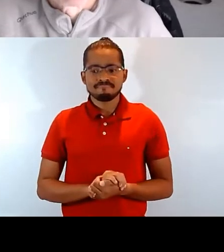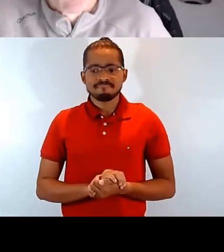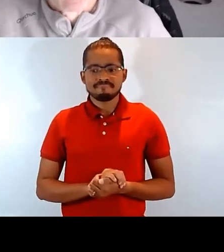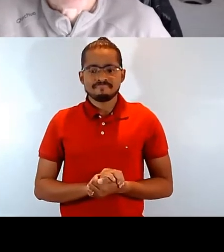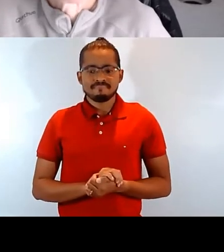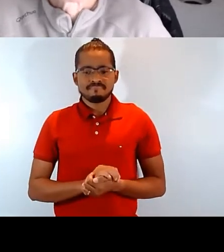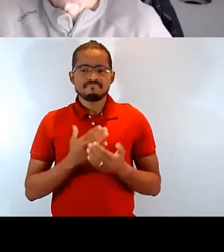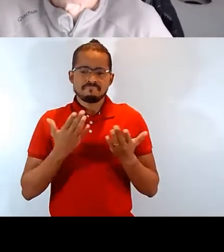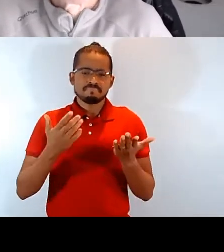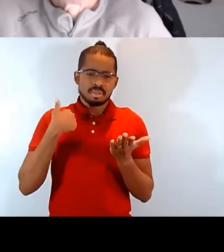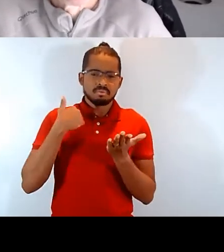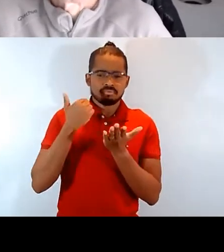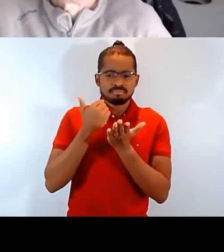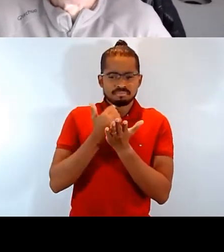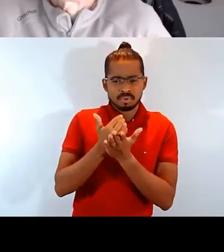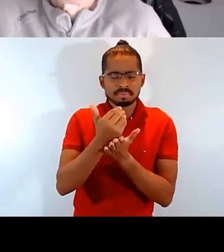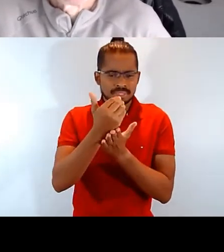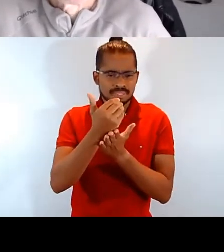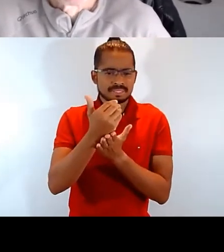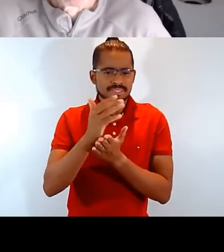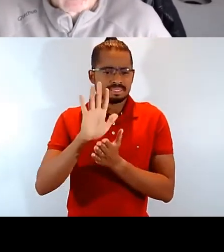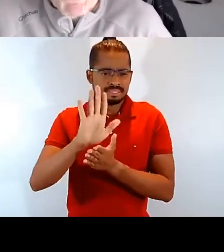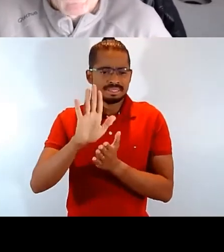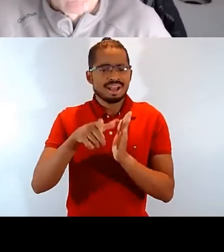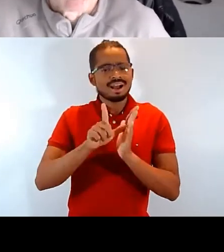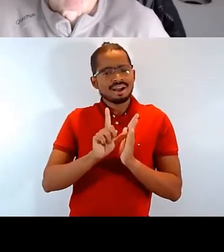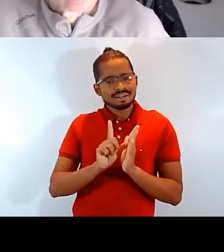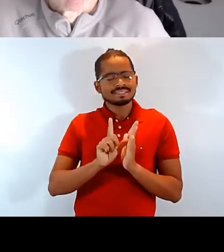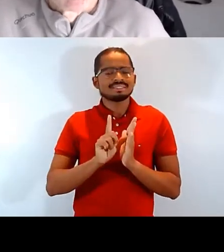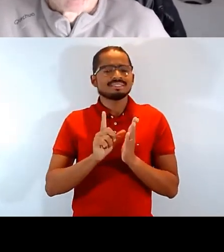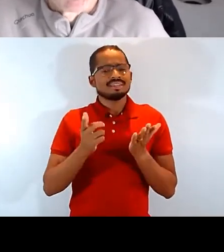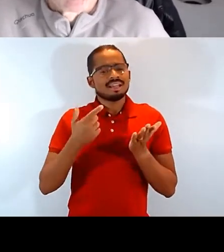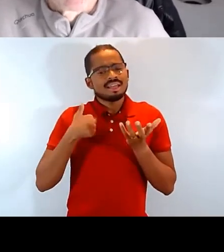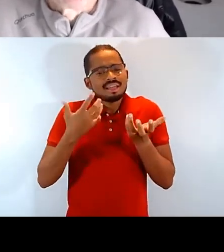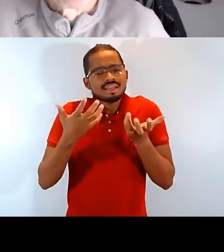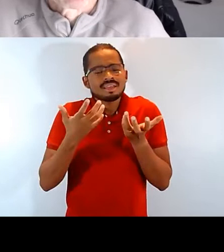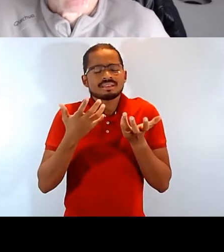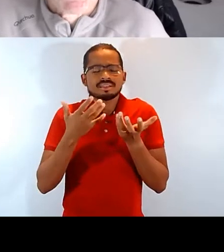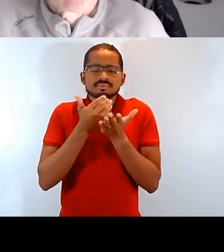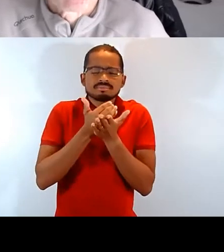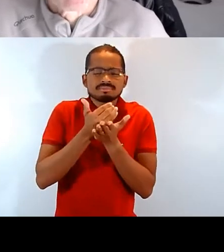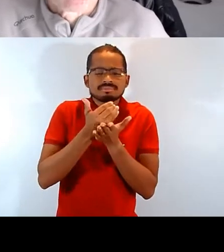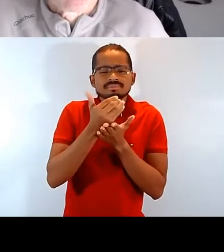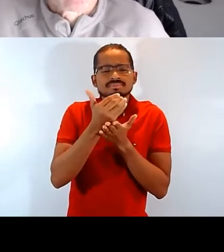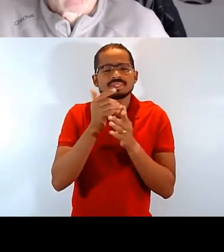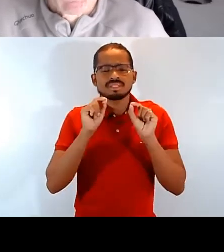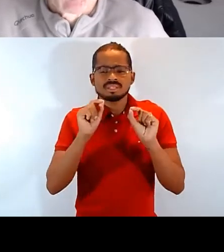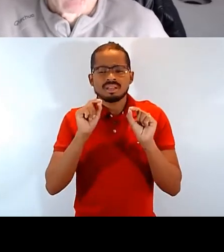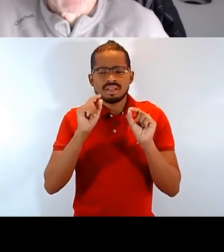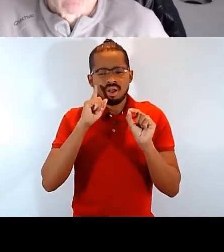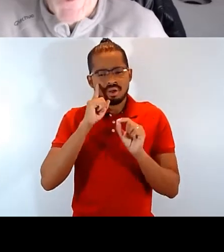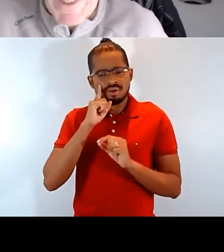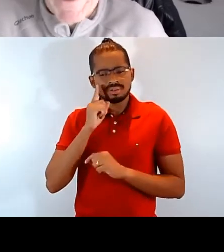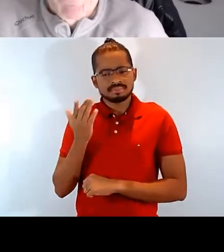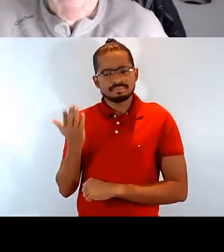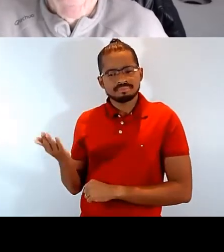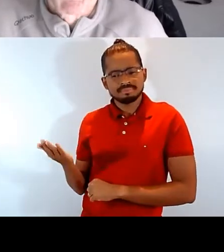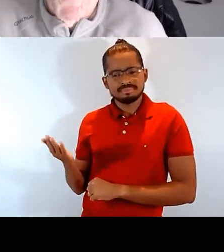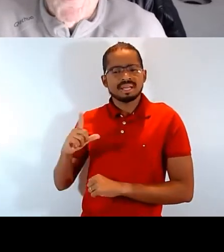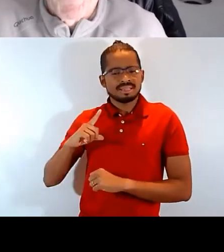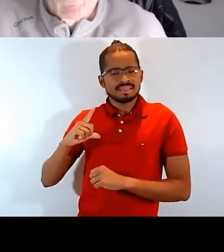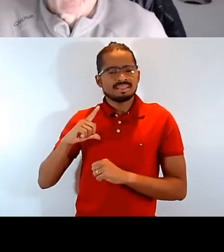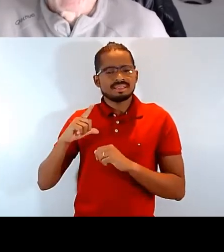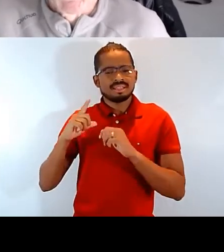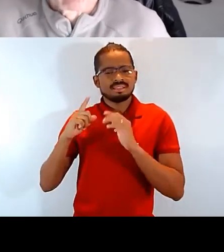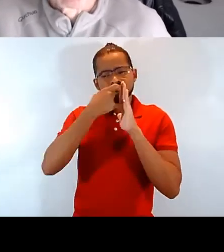before I start this presentation, the substance, the slides contain a lot of text, much